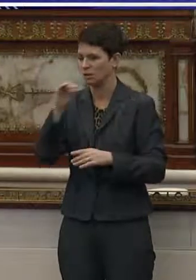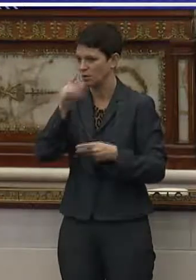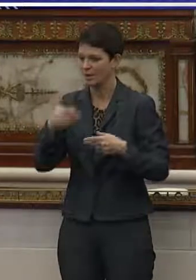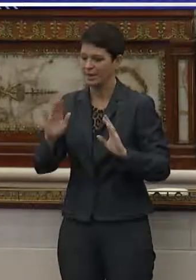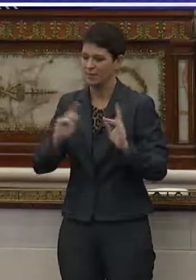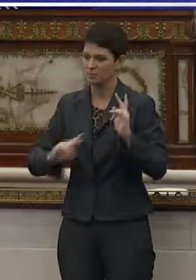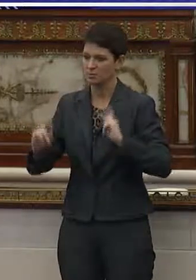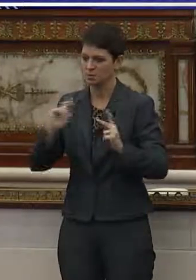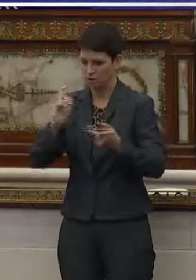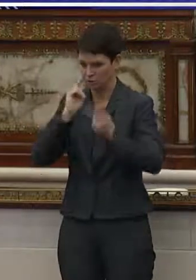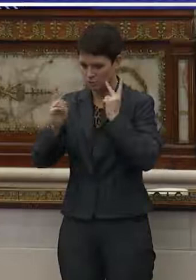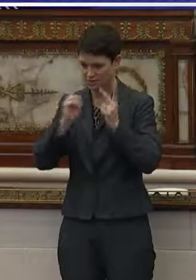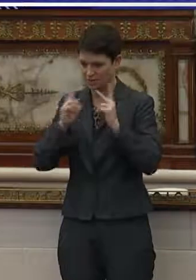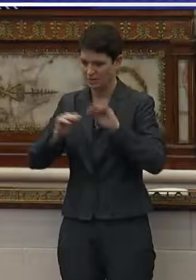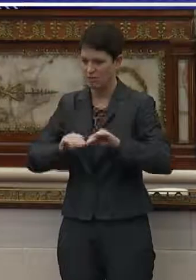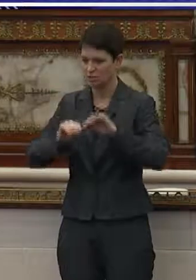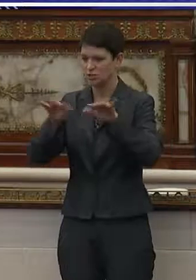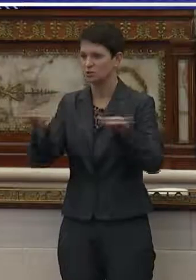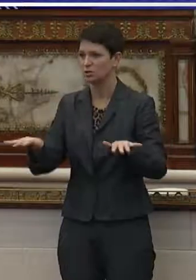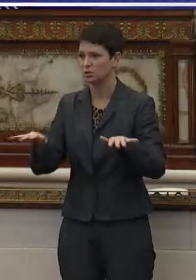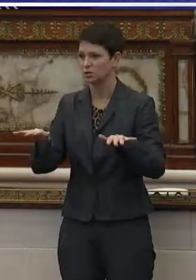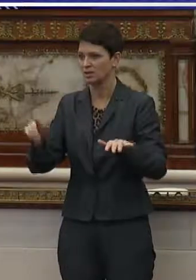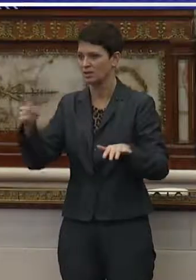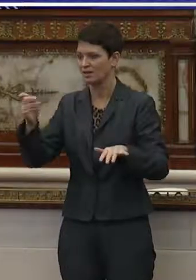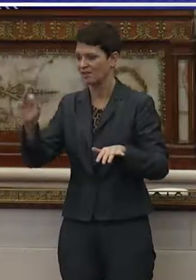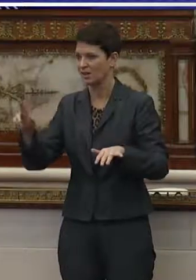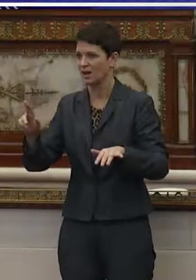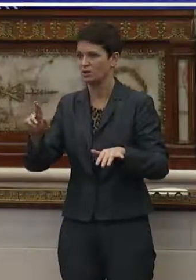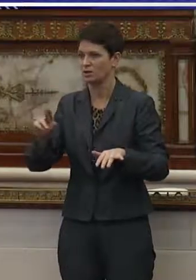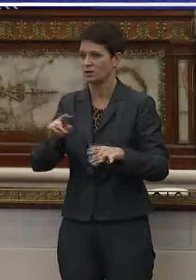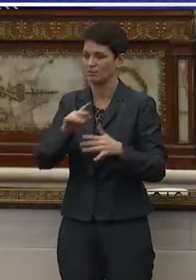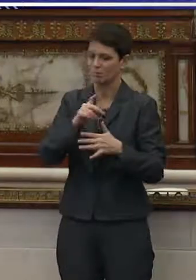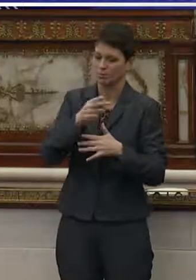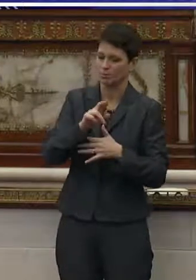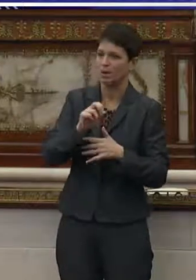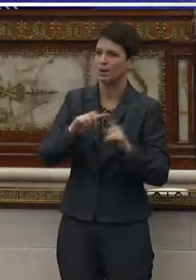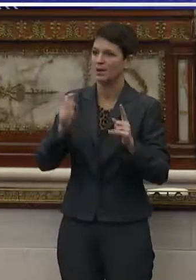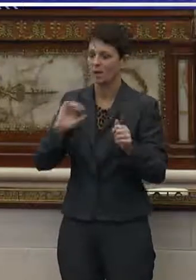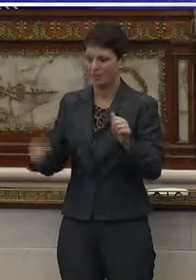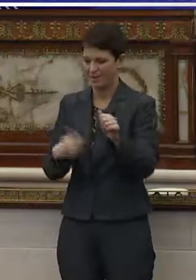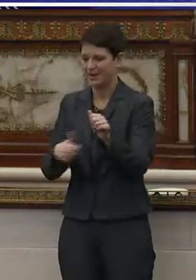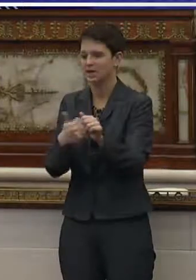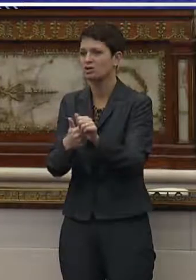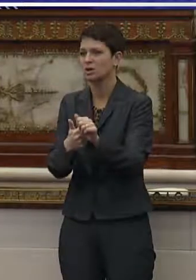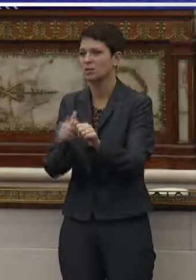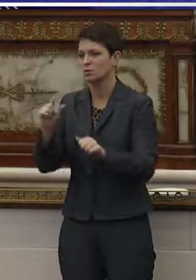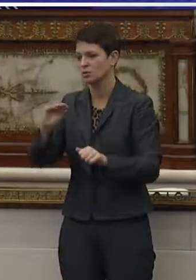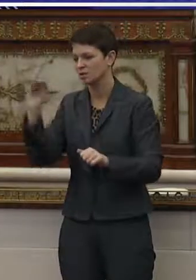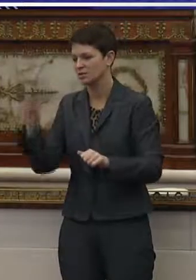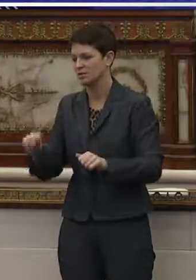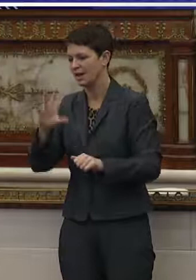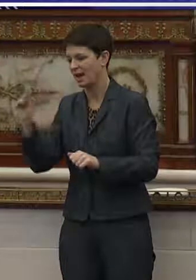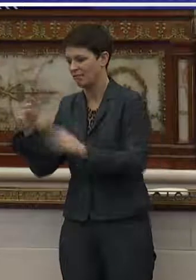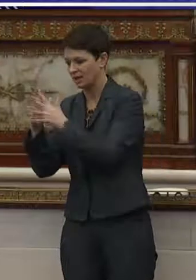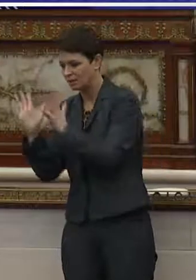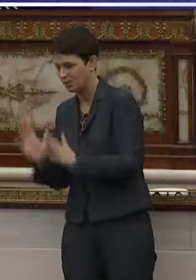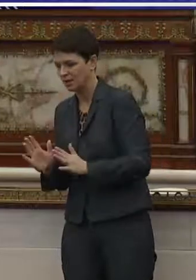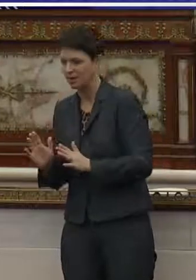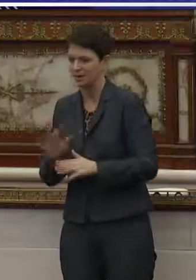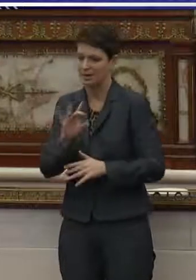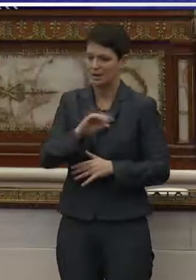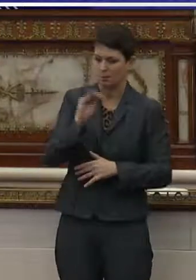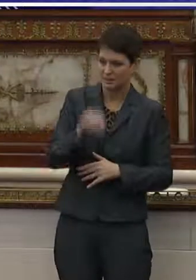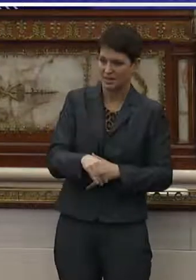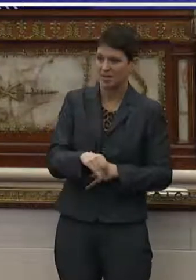allows people to see the distributions by zip code? I know right now we're just playing catch up, 20% African American. I know that from